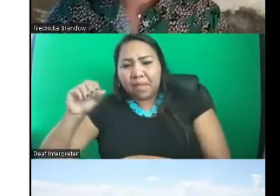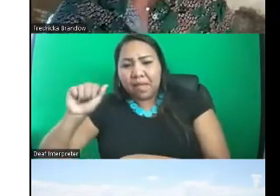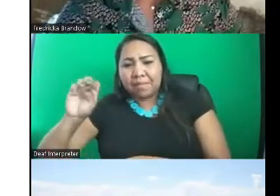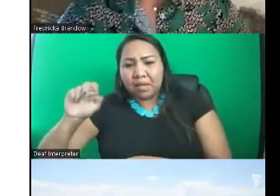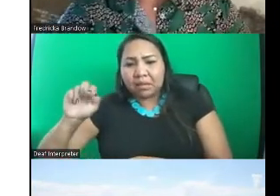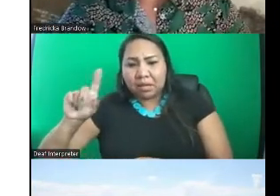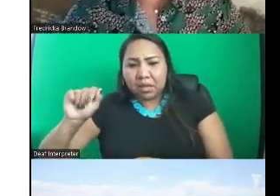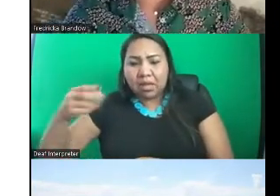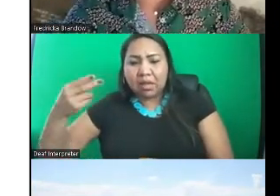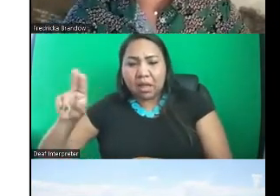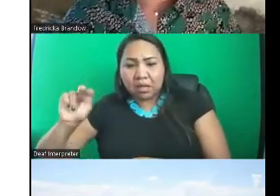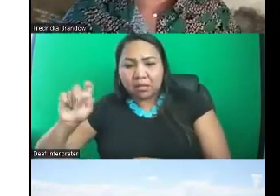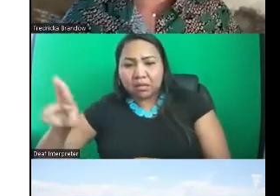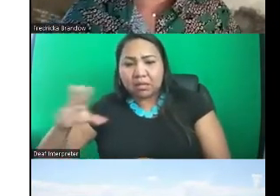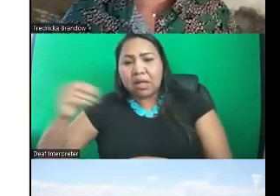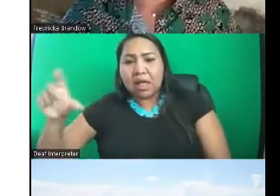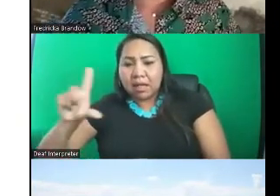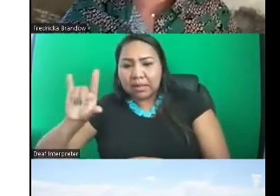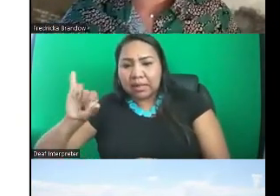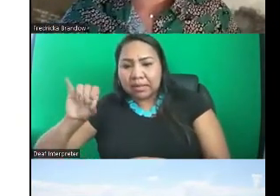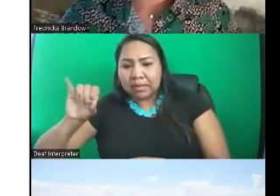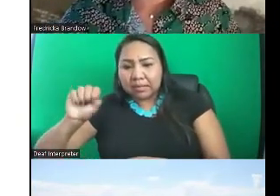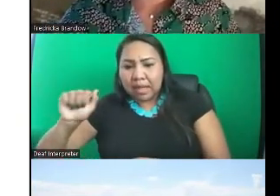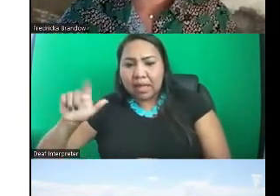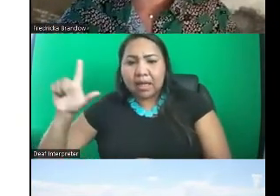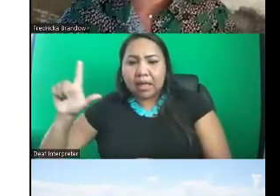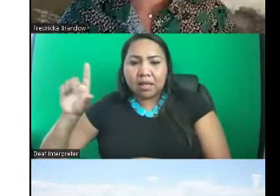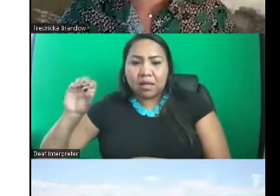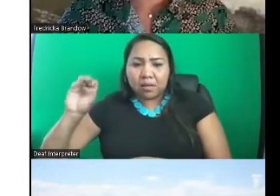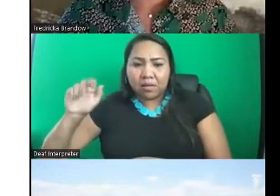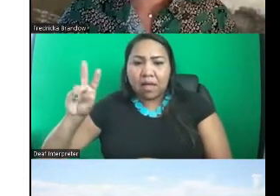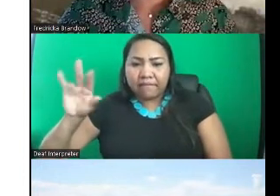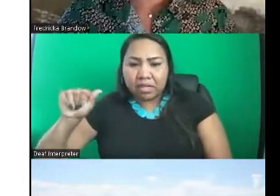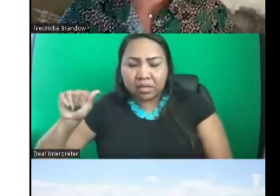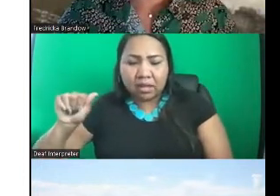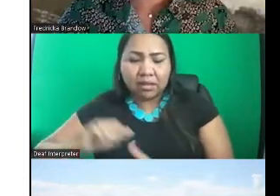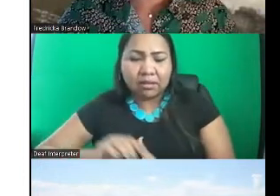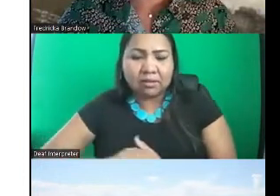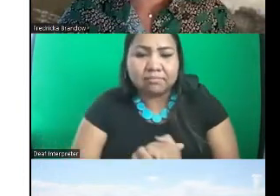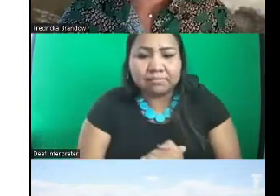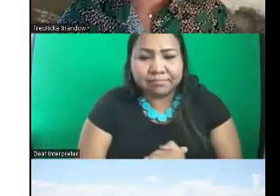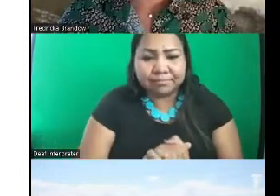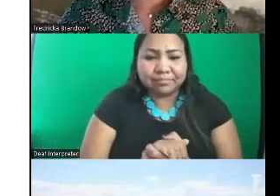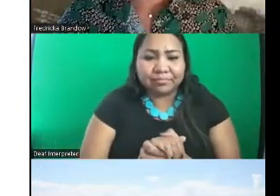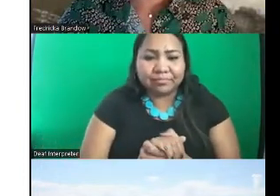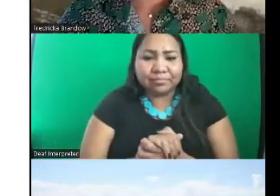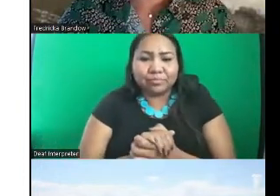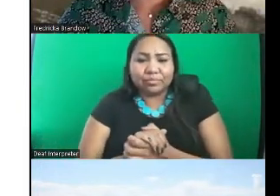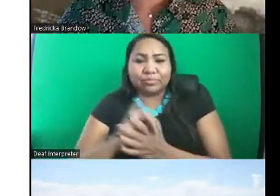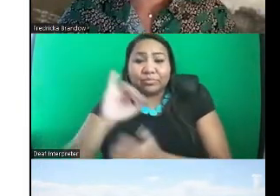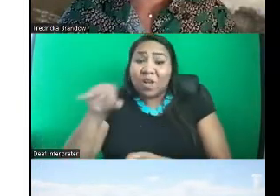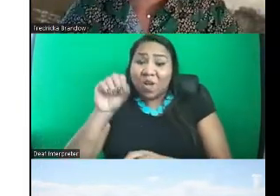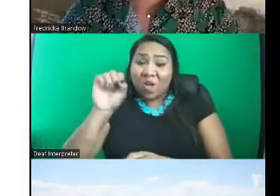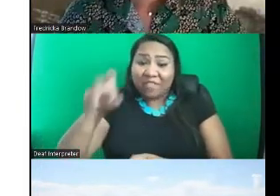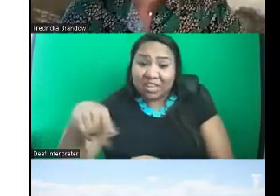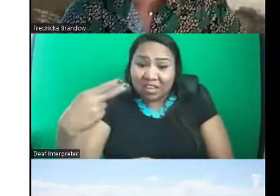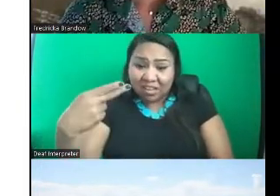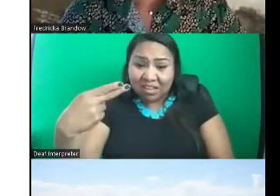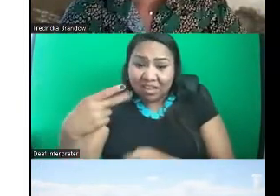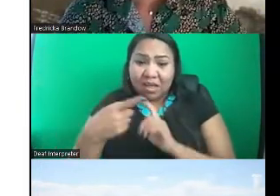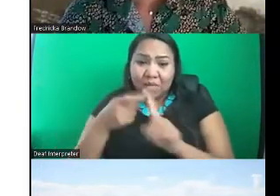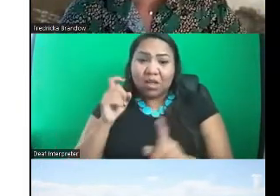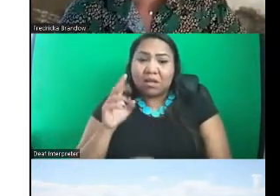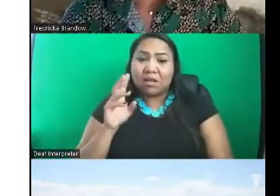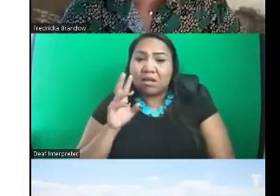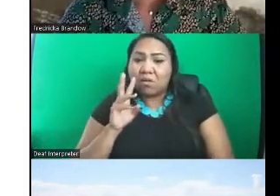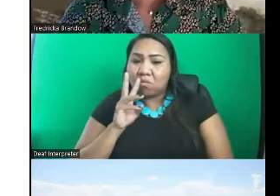Daryl Joseph is Hopi from the village of Wenkopi and representative of the Water Coyote clan. He is a director